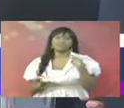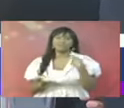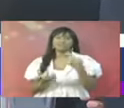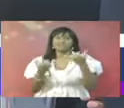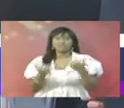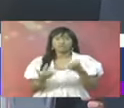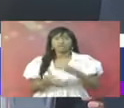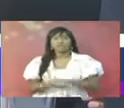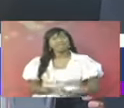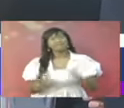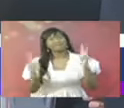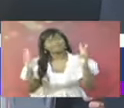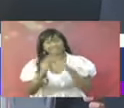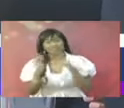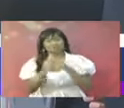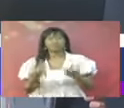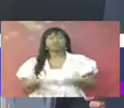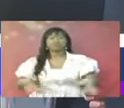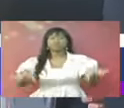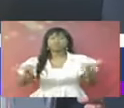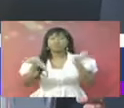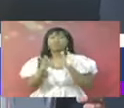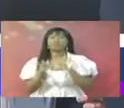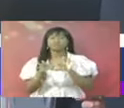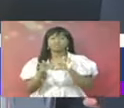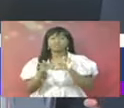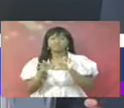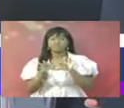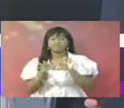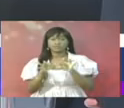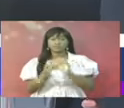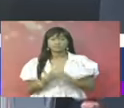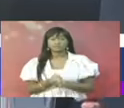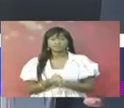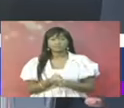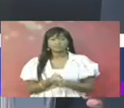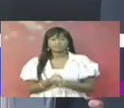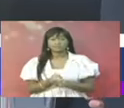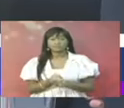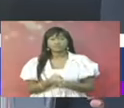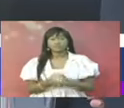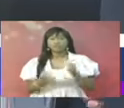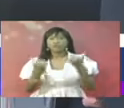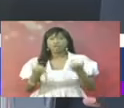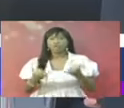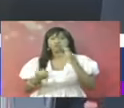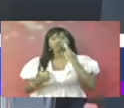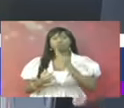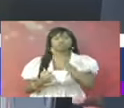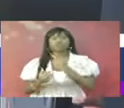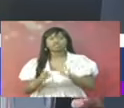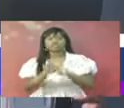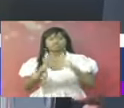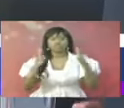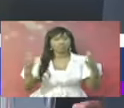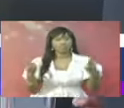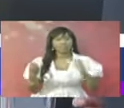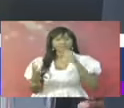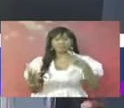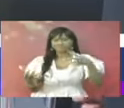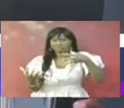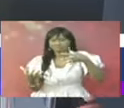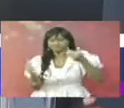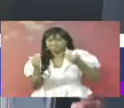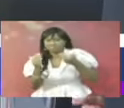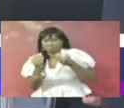these are extremely important. We brought the collection of food back out. We don't need to crowd in order to get the food.